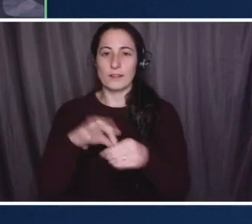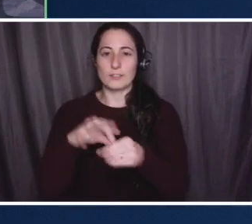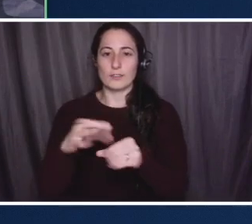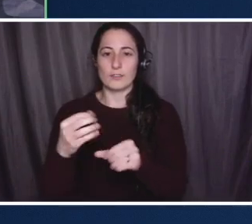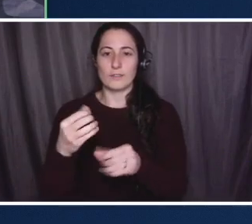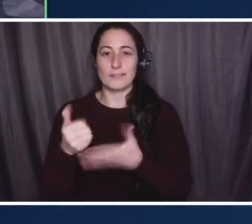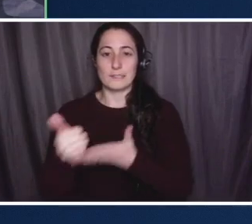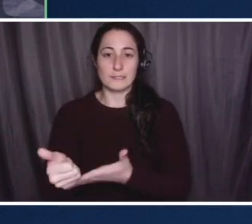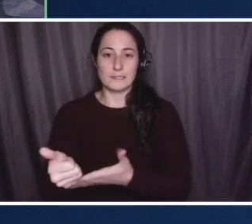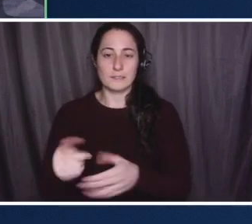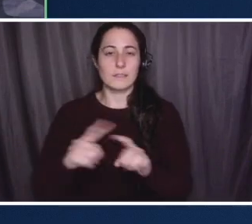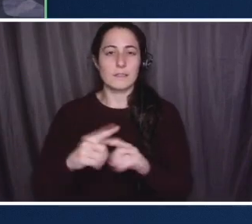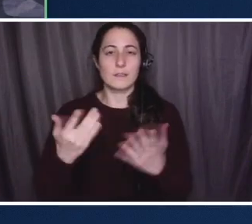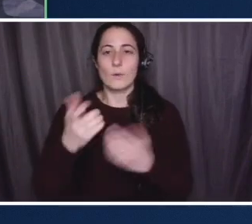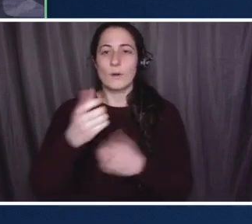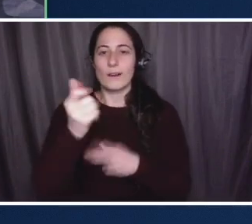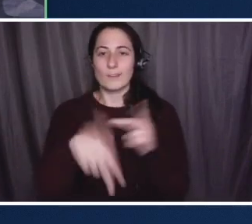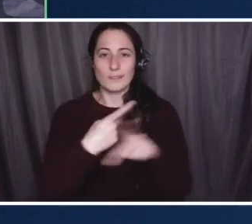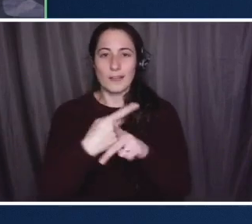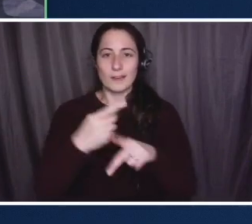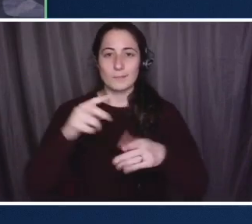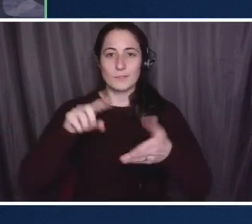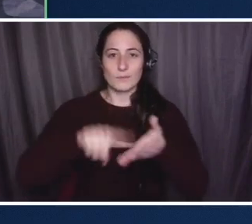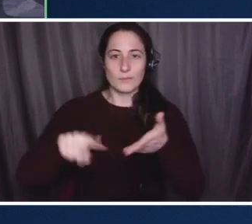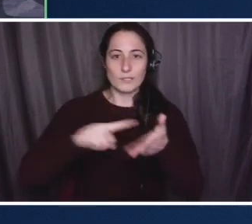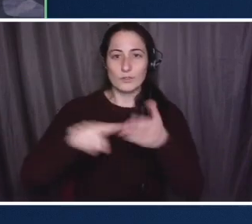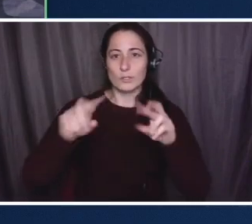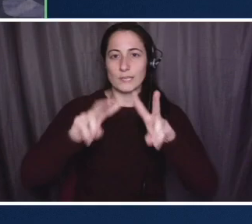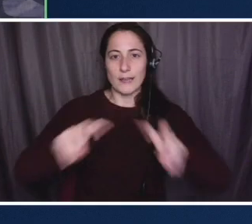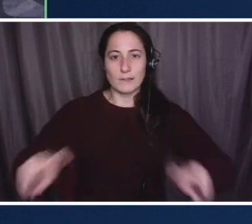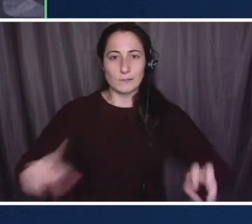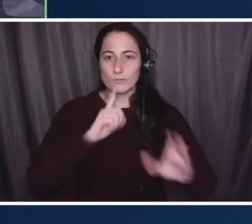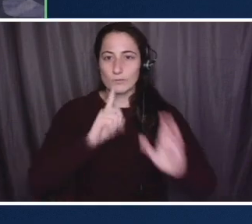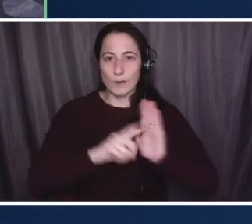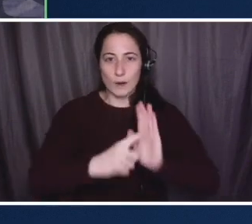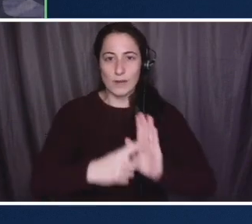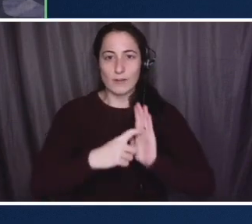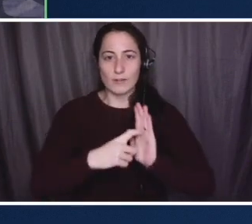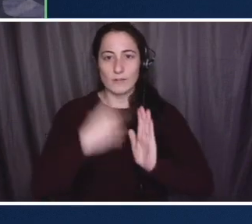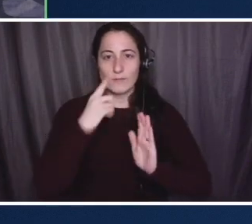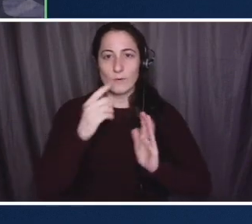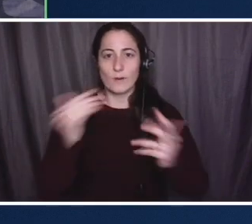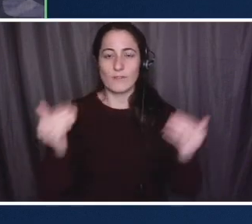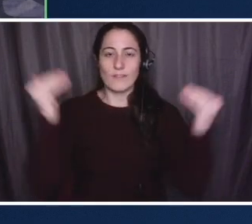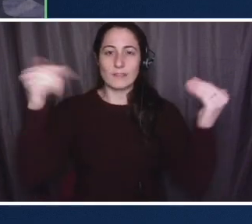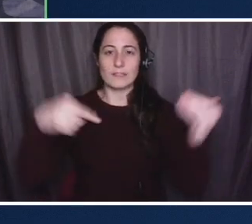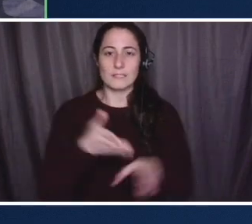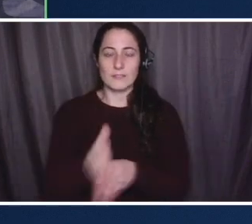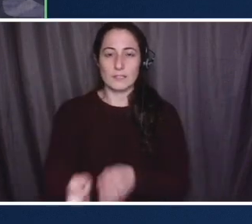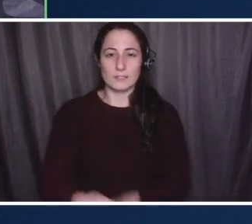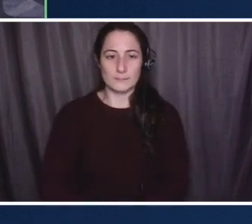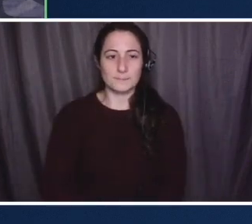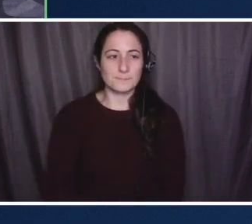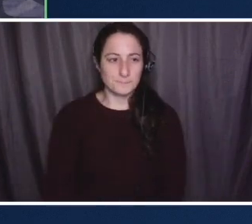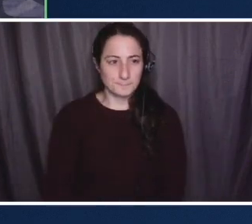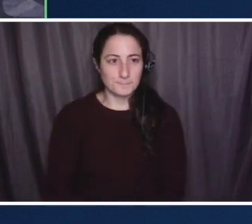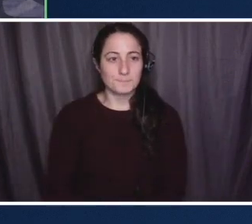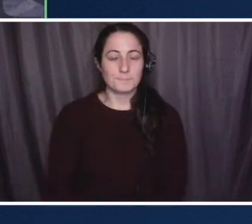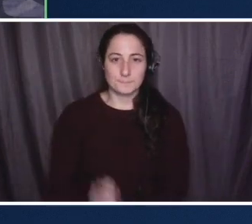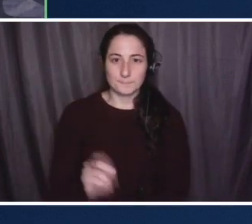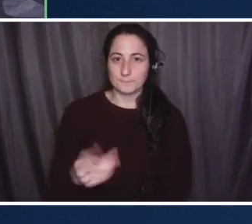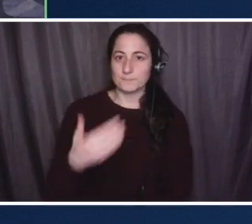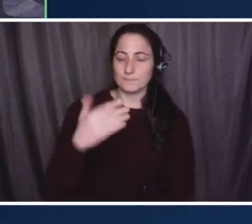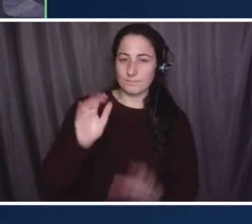other types of research and analysis are needed to help advance this field? Great questions, and we thank you for that